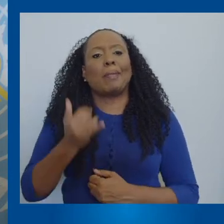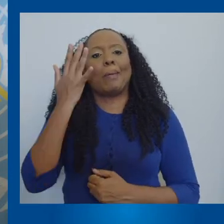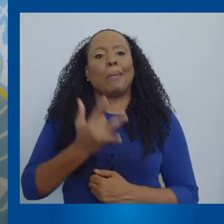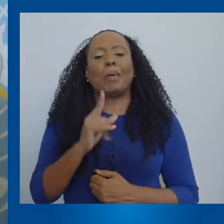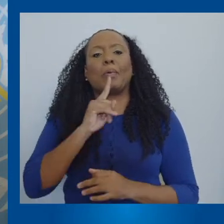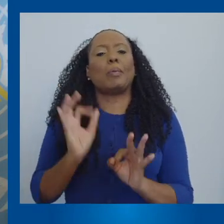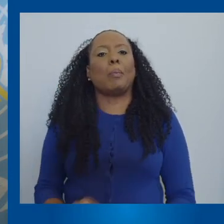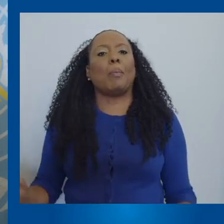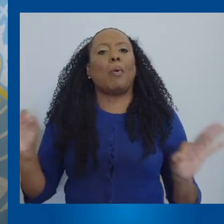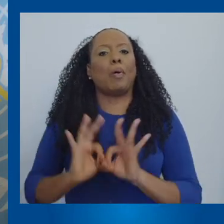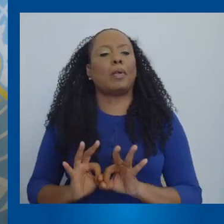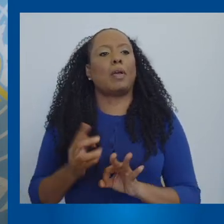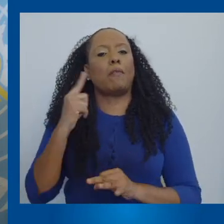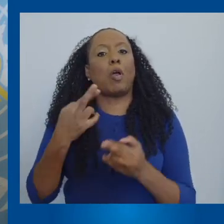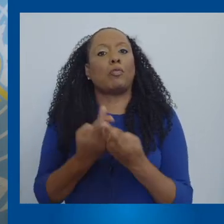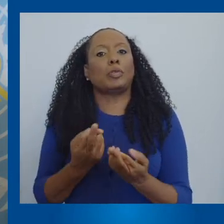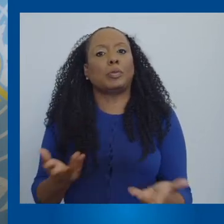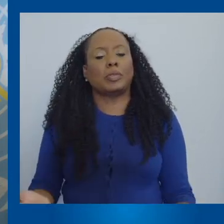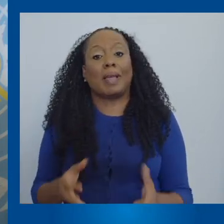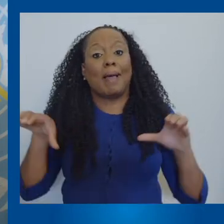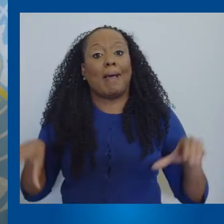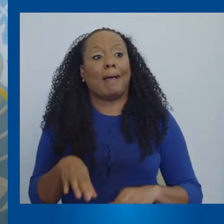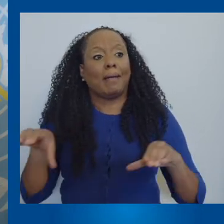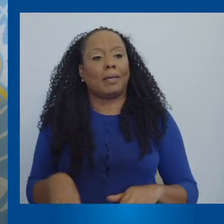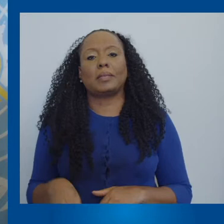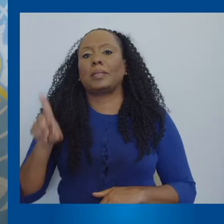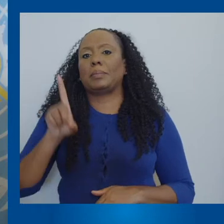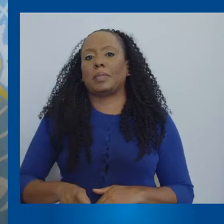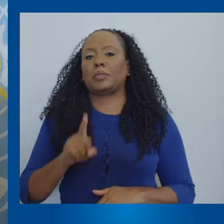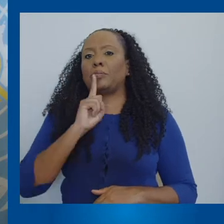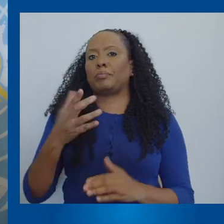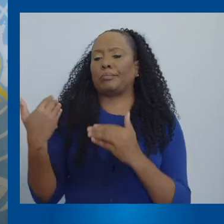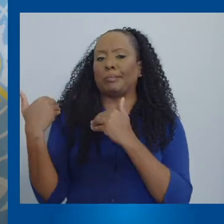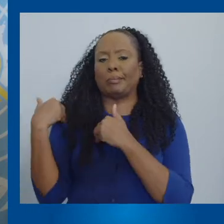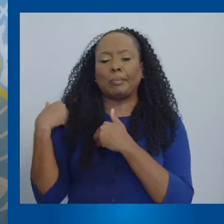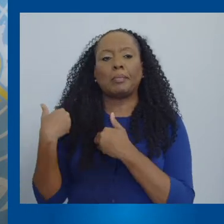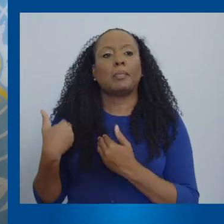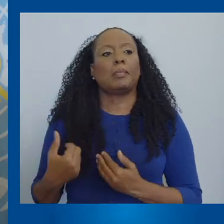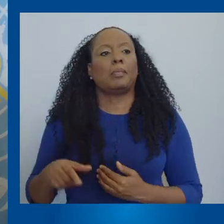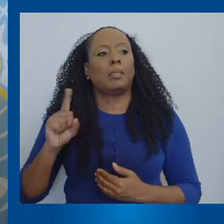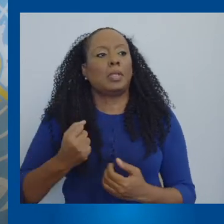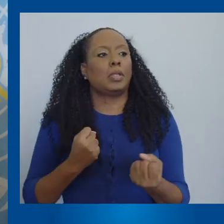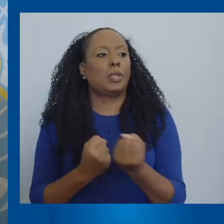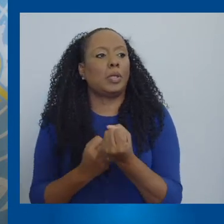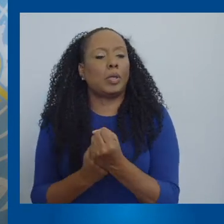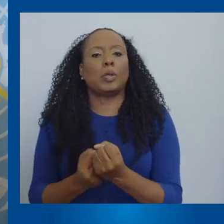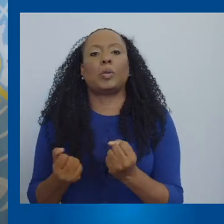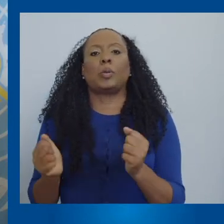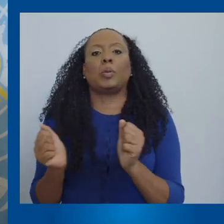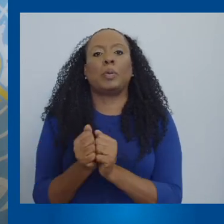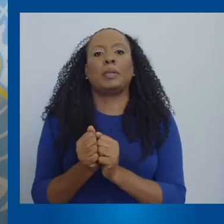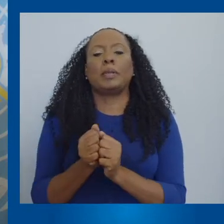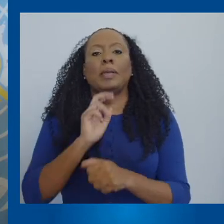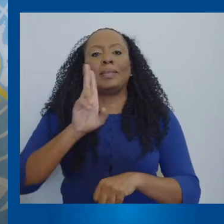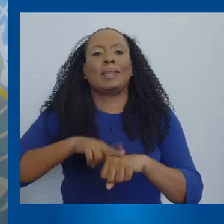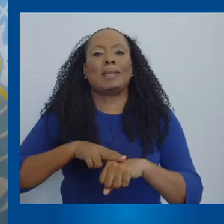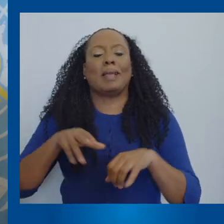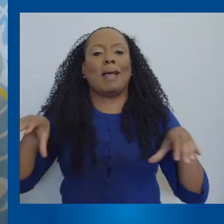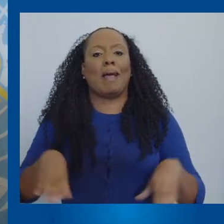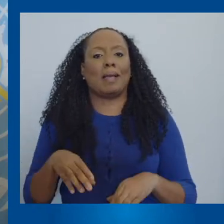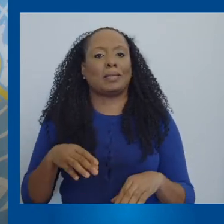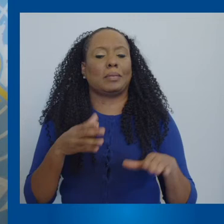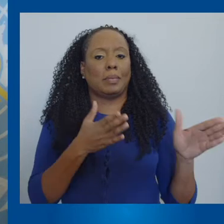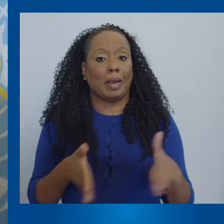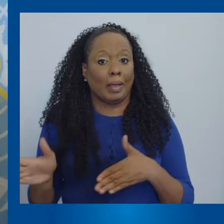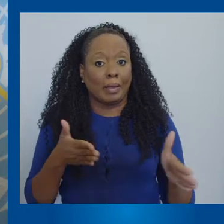is critical. Action in the sectors must be responsible and must be backed by national action plans and